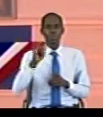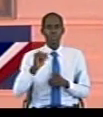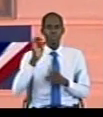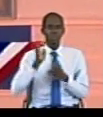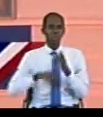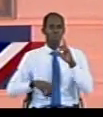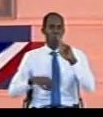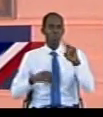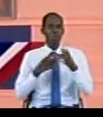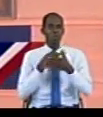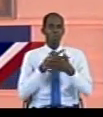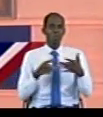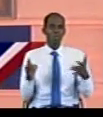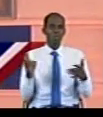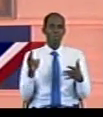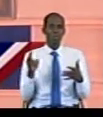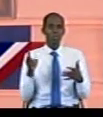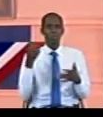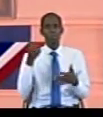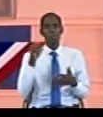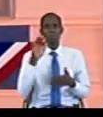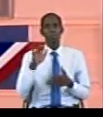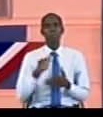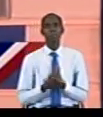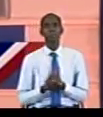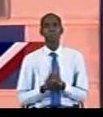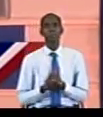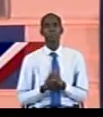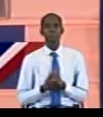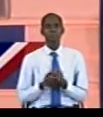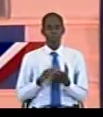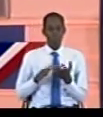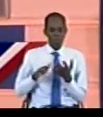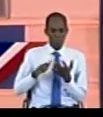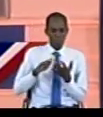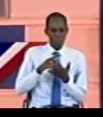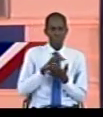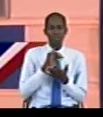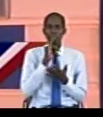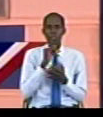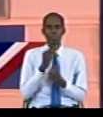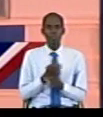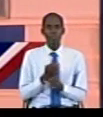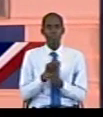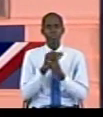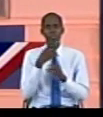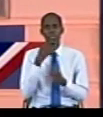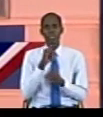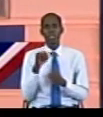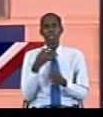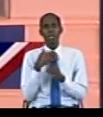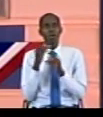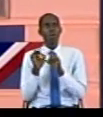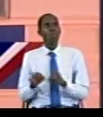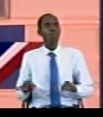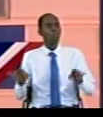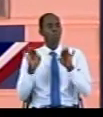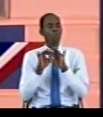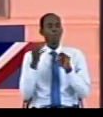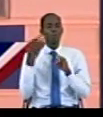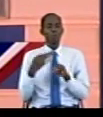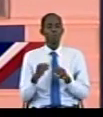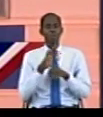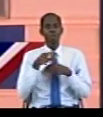Timothy chapter 1, verse 15. This is a faithful saying and worthy of all acceptation, that